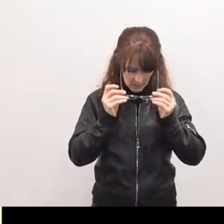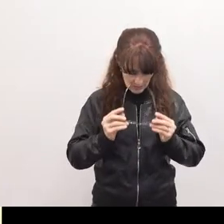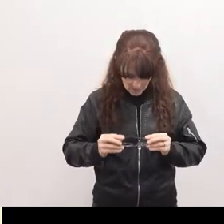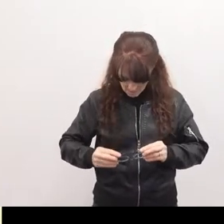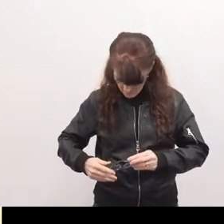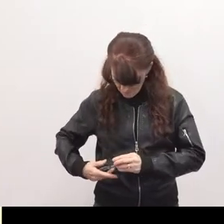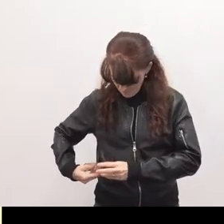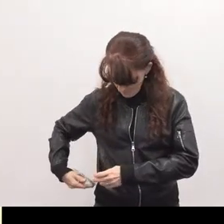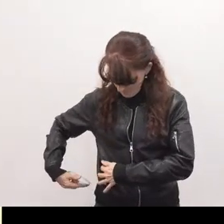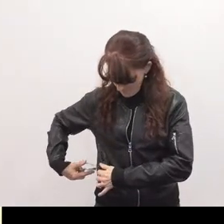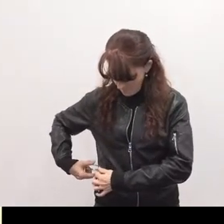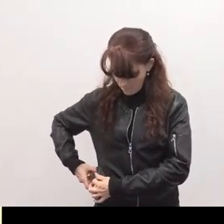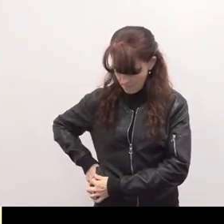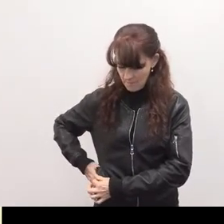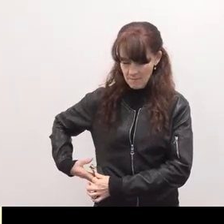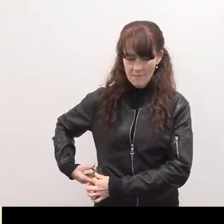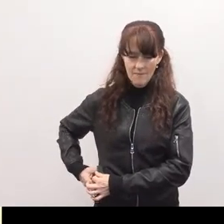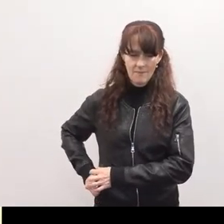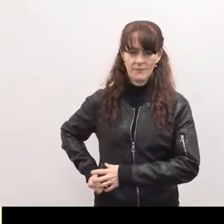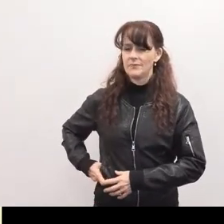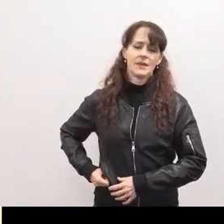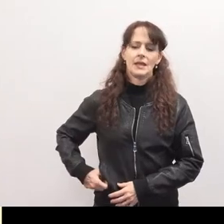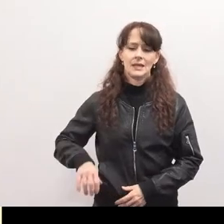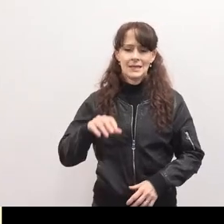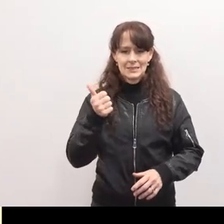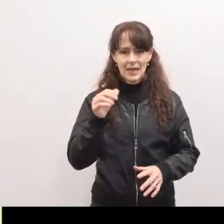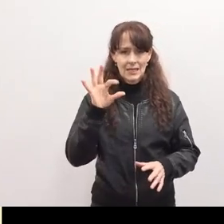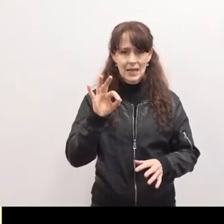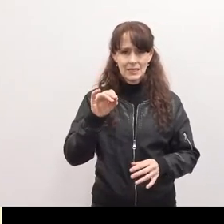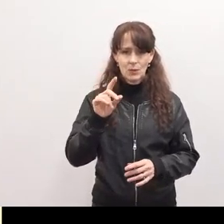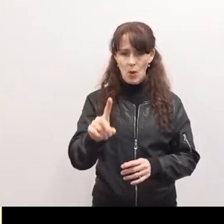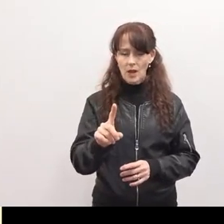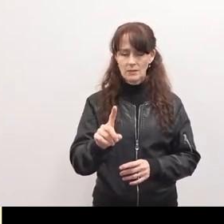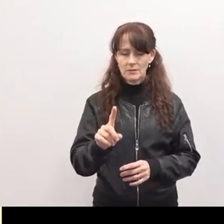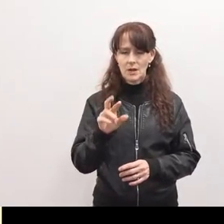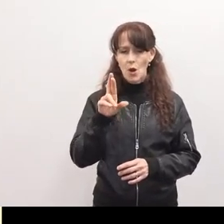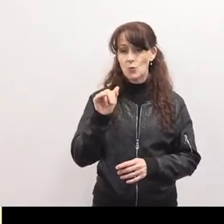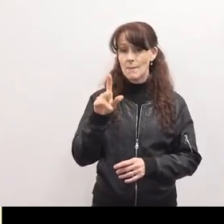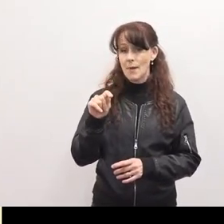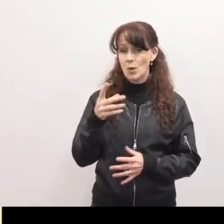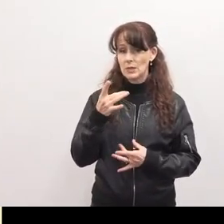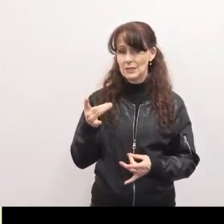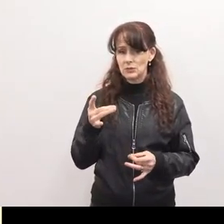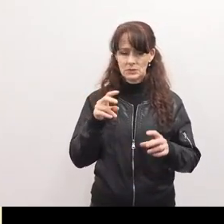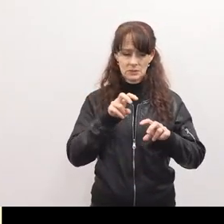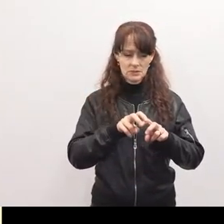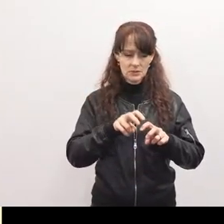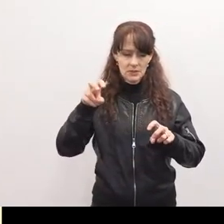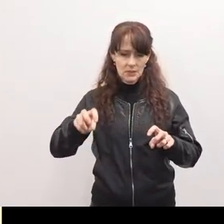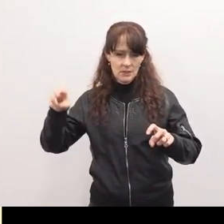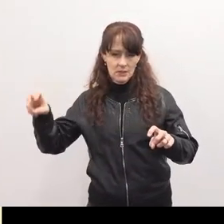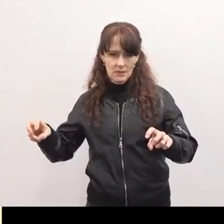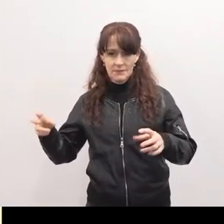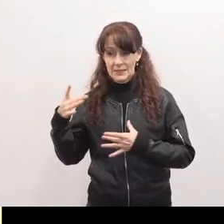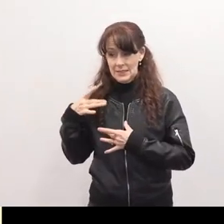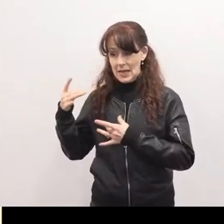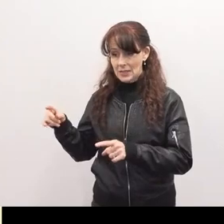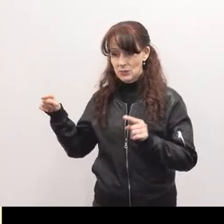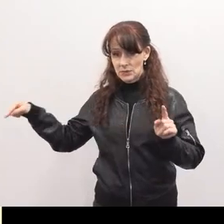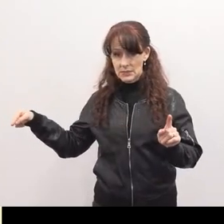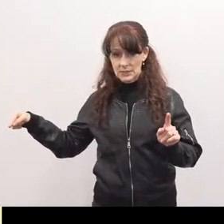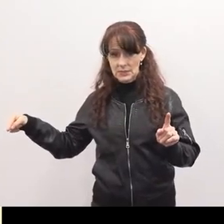Section 1091, it talks about remote interests. And what a remote interest is it's an interest, but